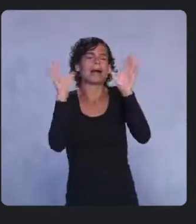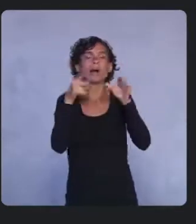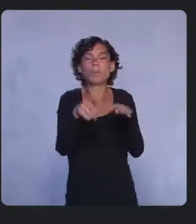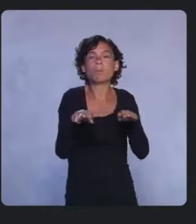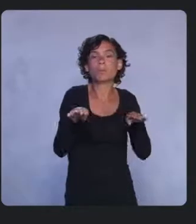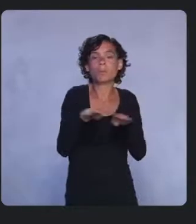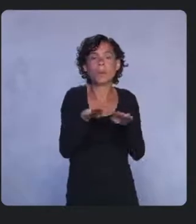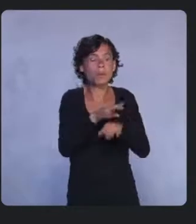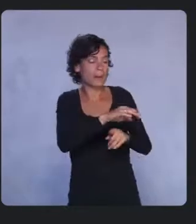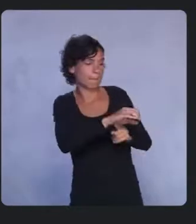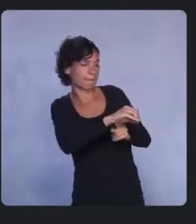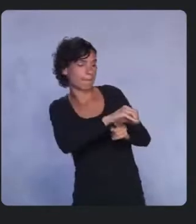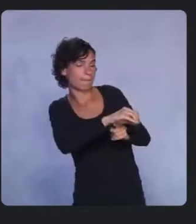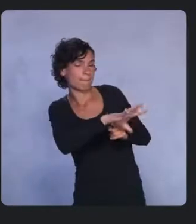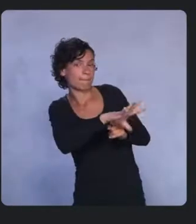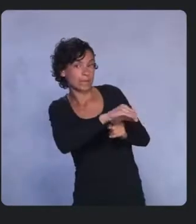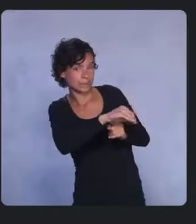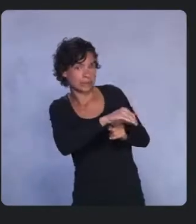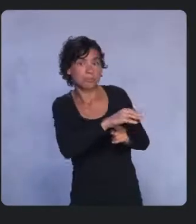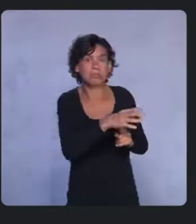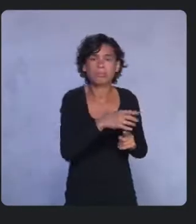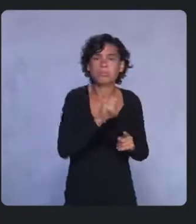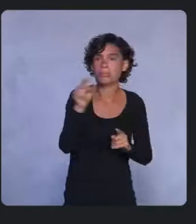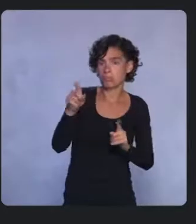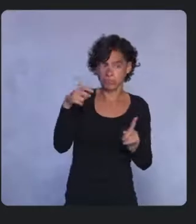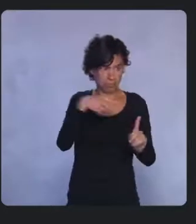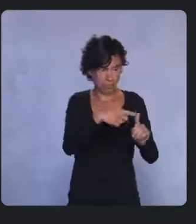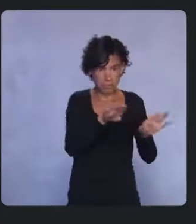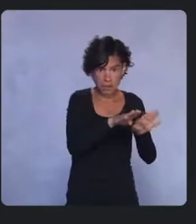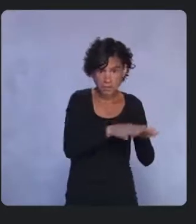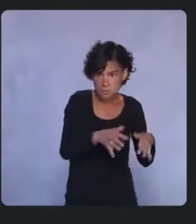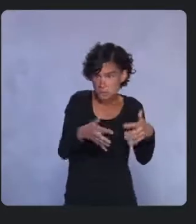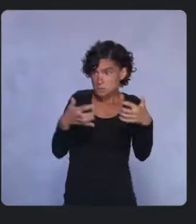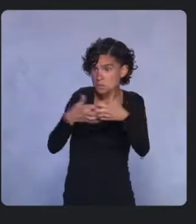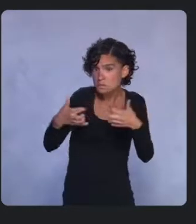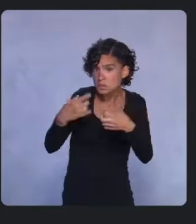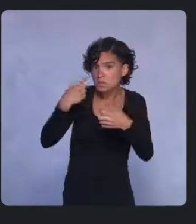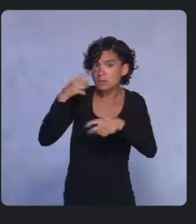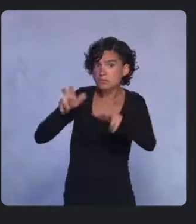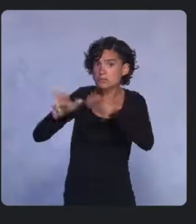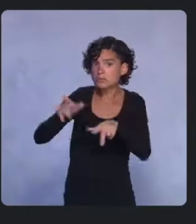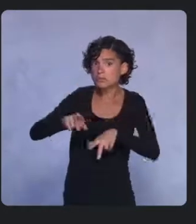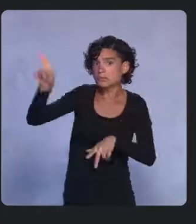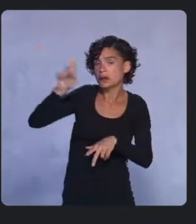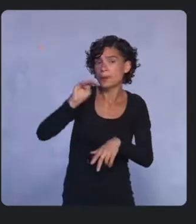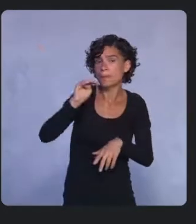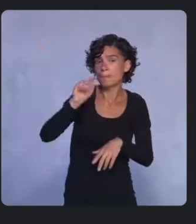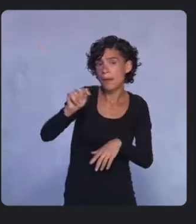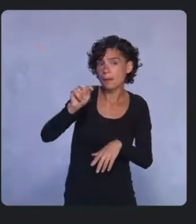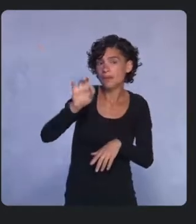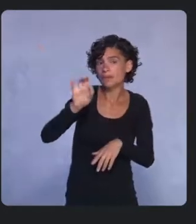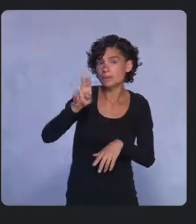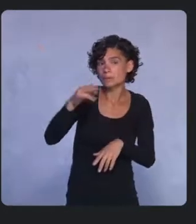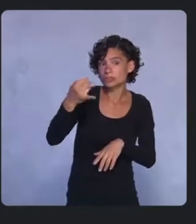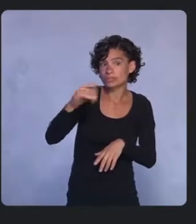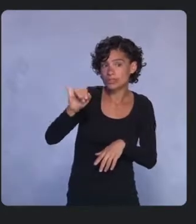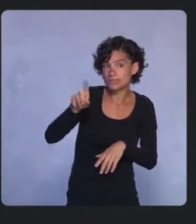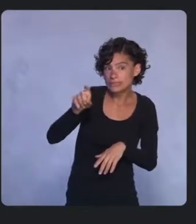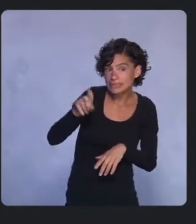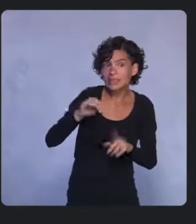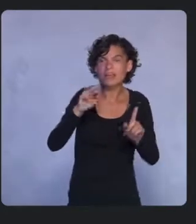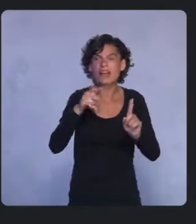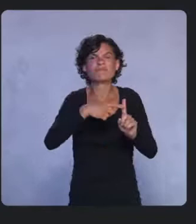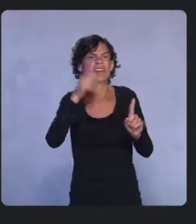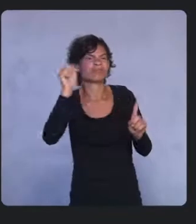hiking boots and asking, can I use these to hike Mount Fuji? Mom would be able to understand